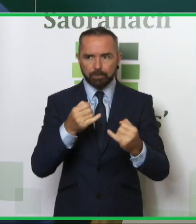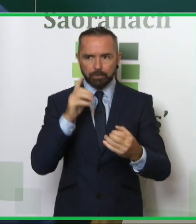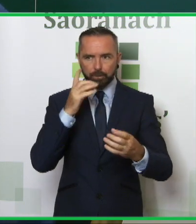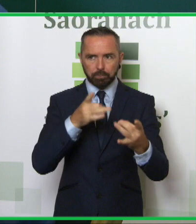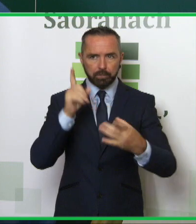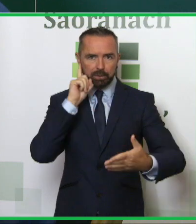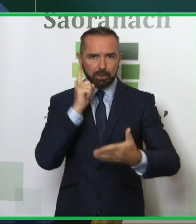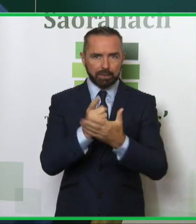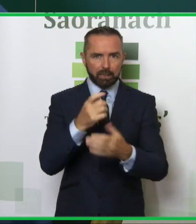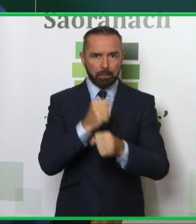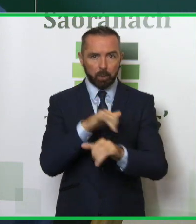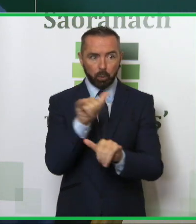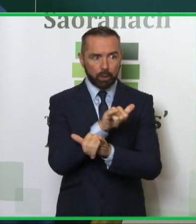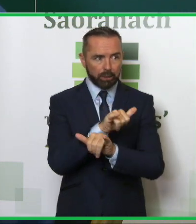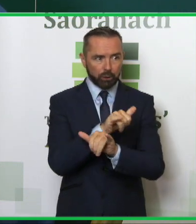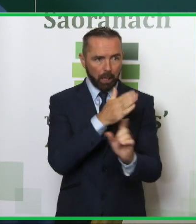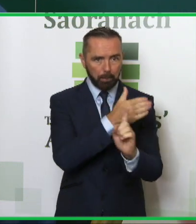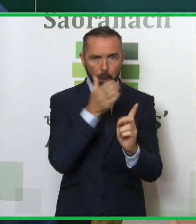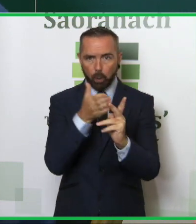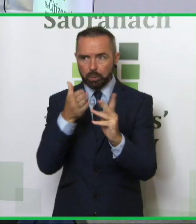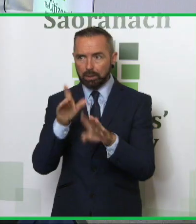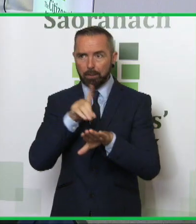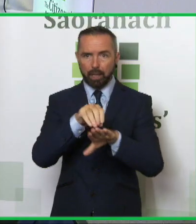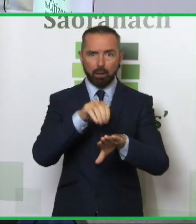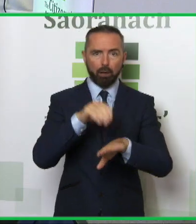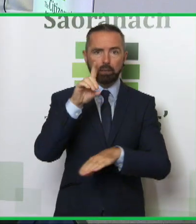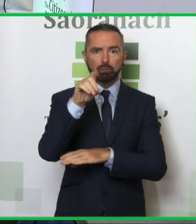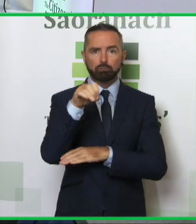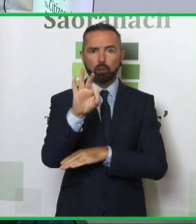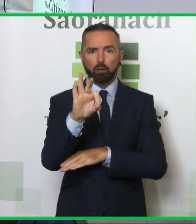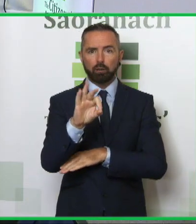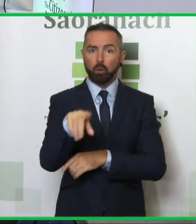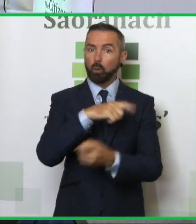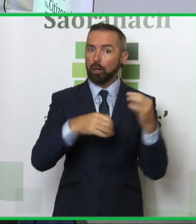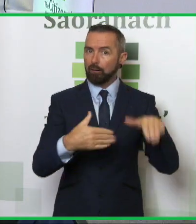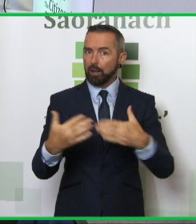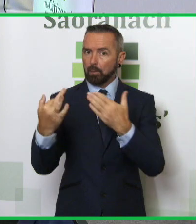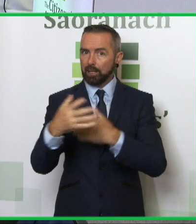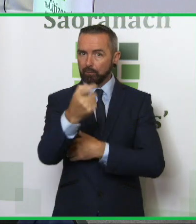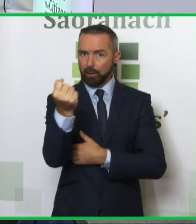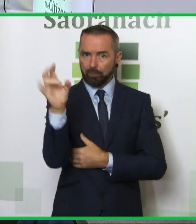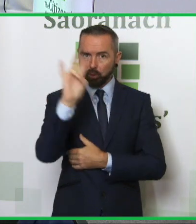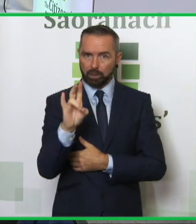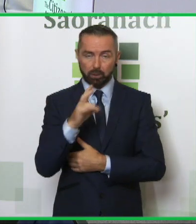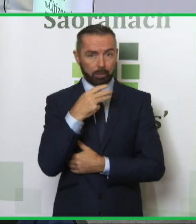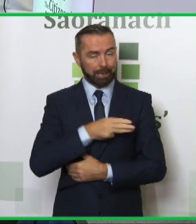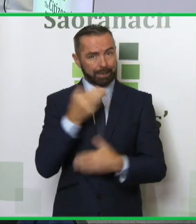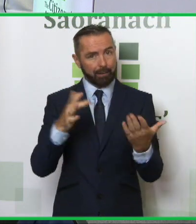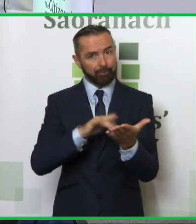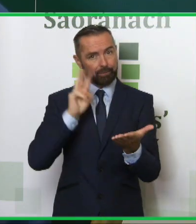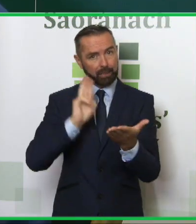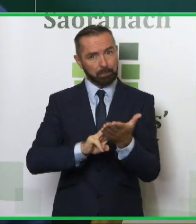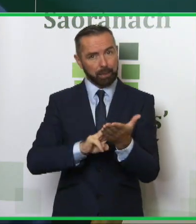making about which approach one would take for different types of drugs. So we're available if there's any questions, but please spend the next 15 minutes at the